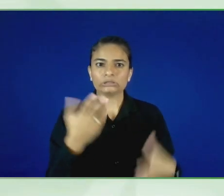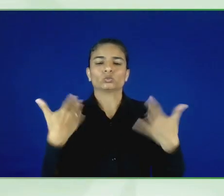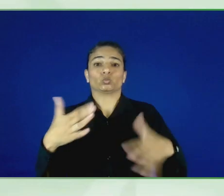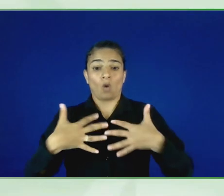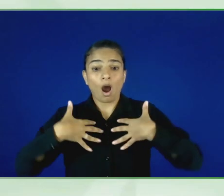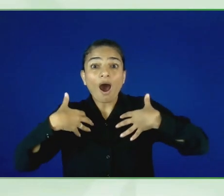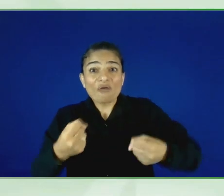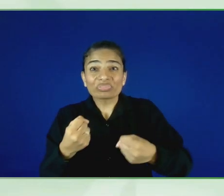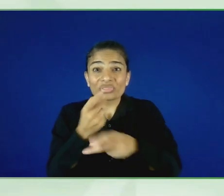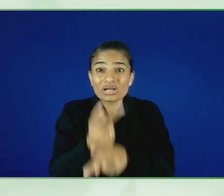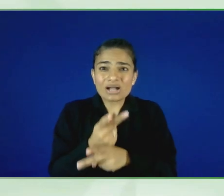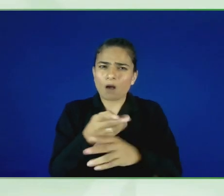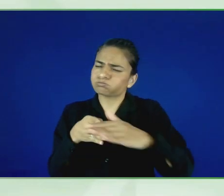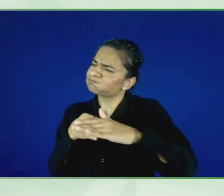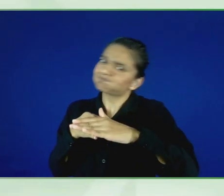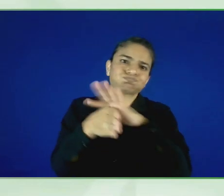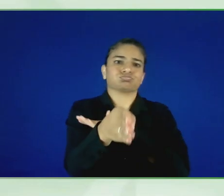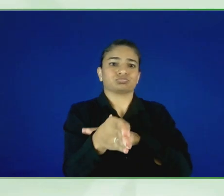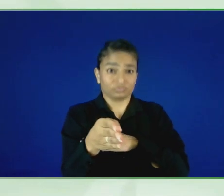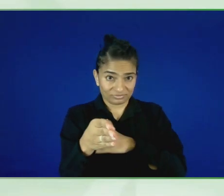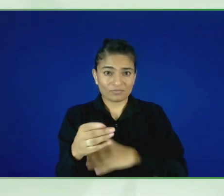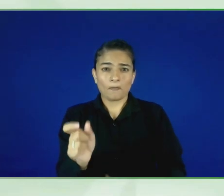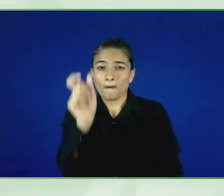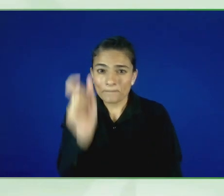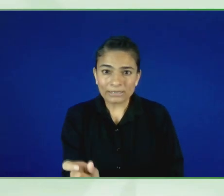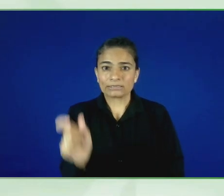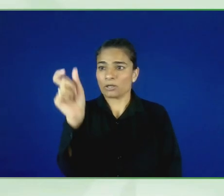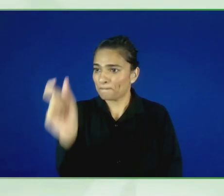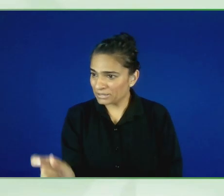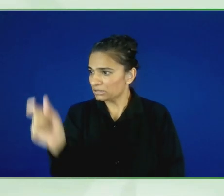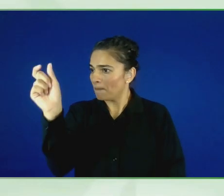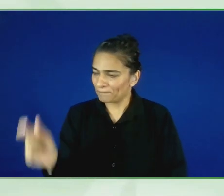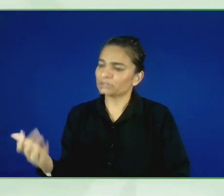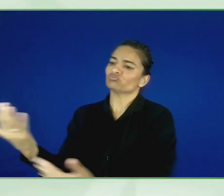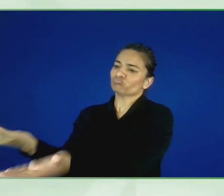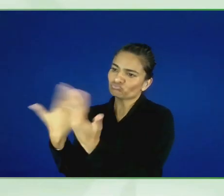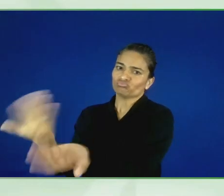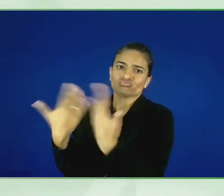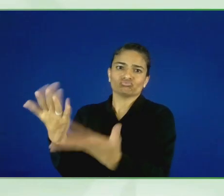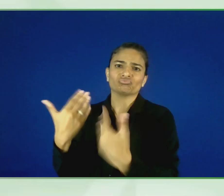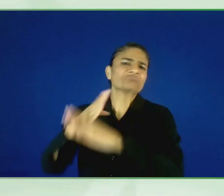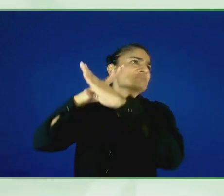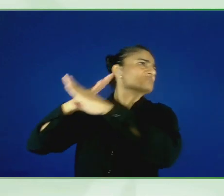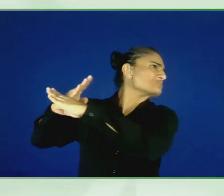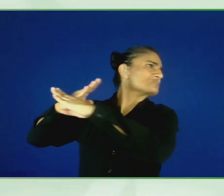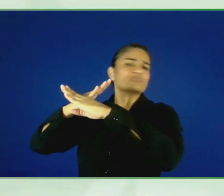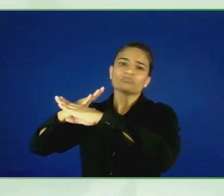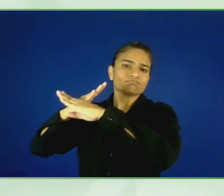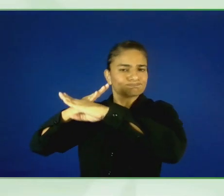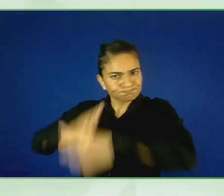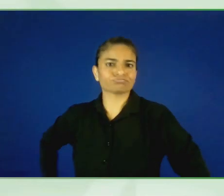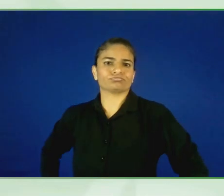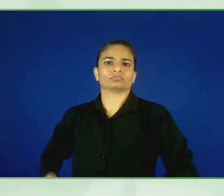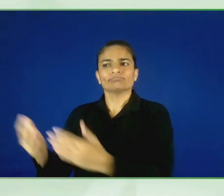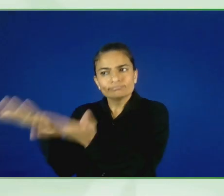every viewpoint is welcomed. When we define our overarching accessibility and disability